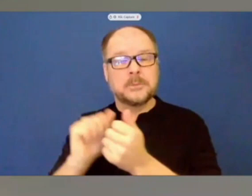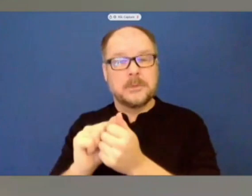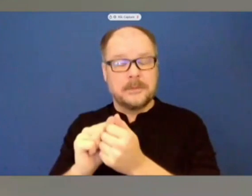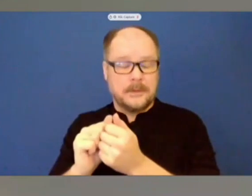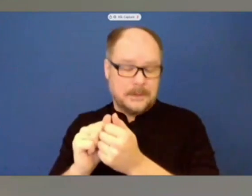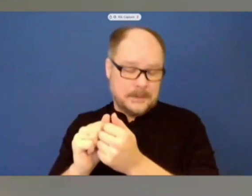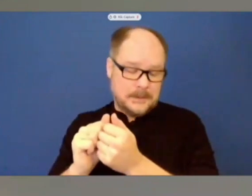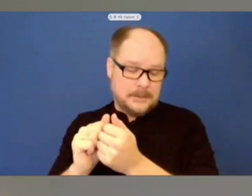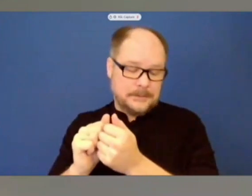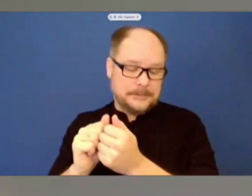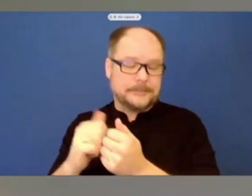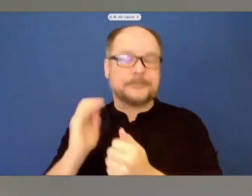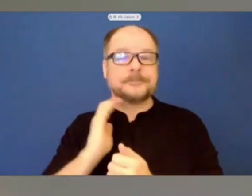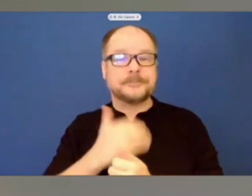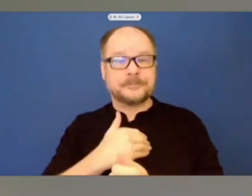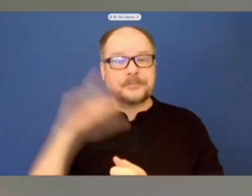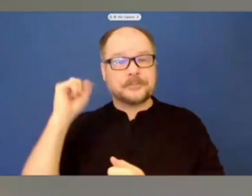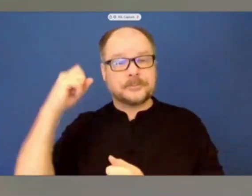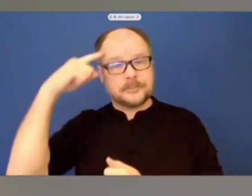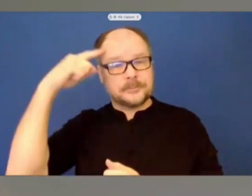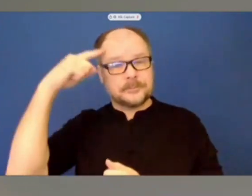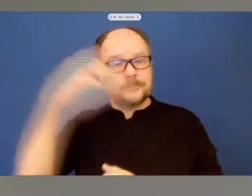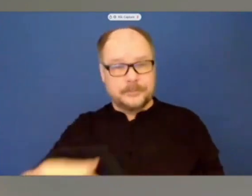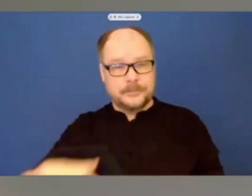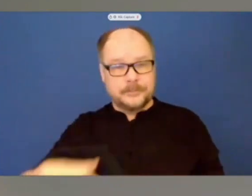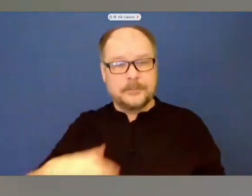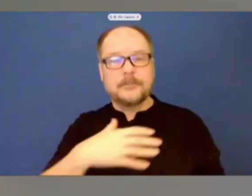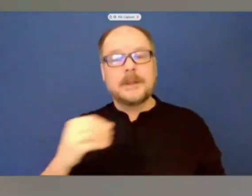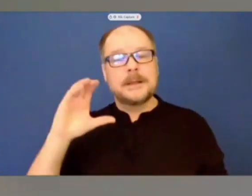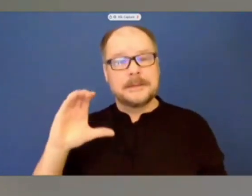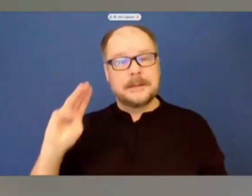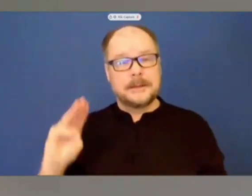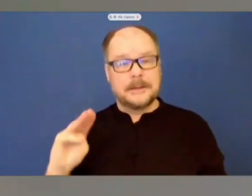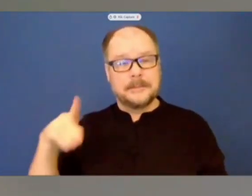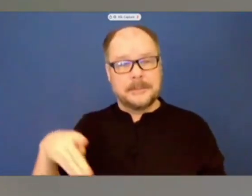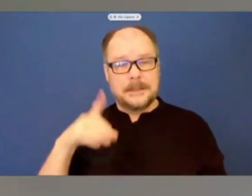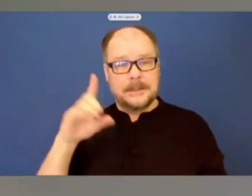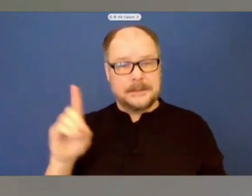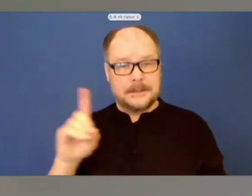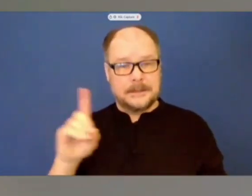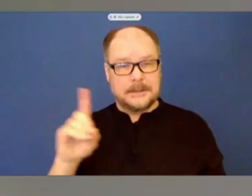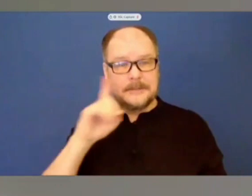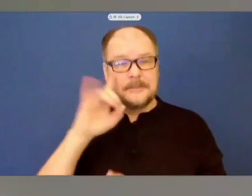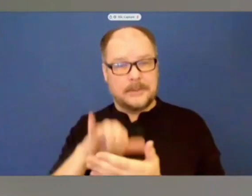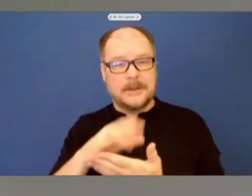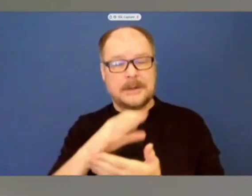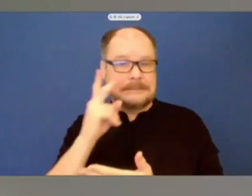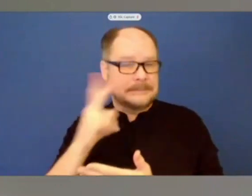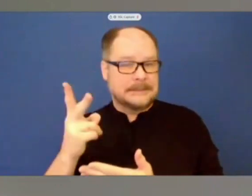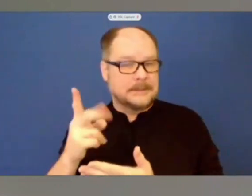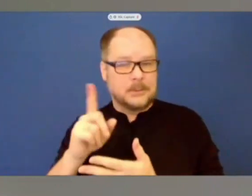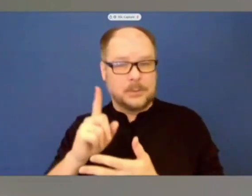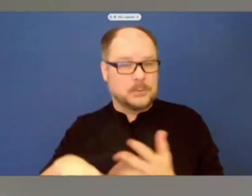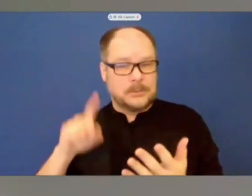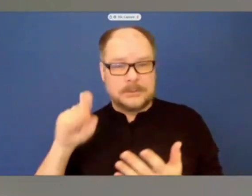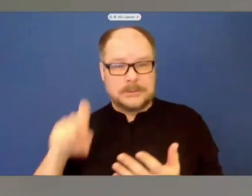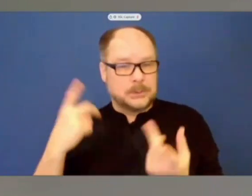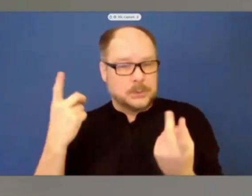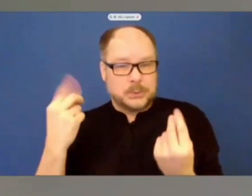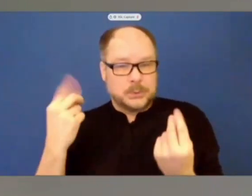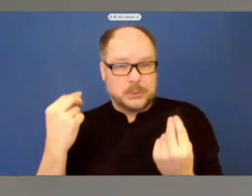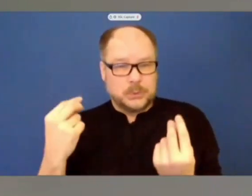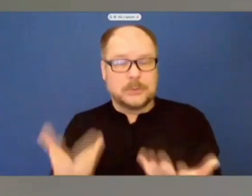COVID ambassadors as well as with CMPD on this particular event and see what steps we need to take.